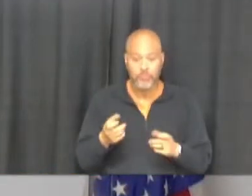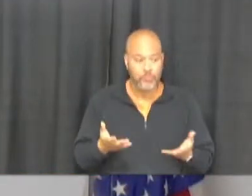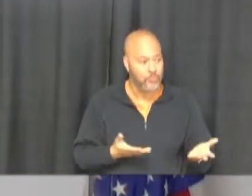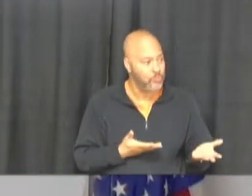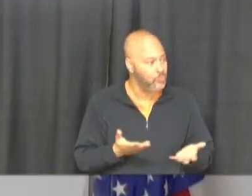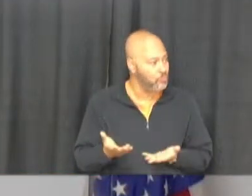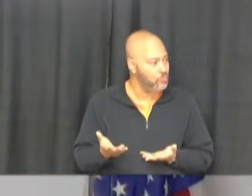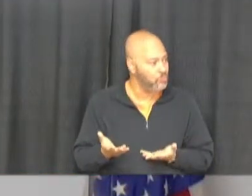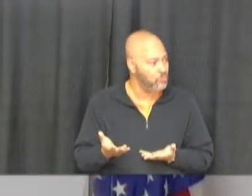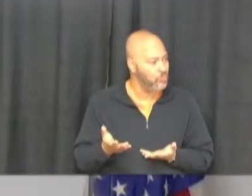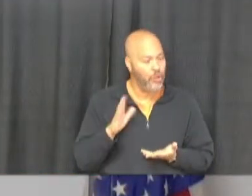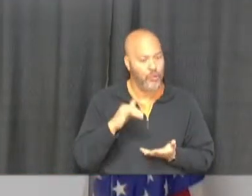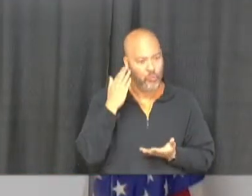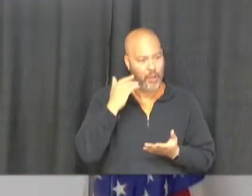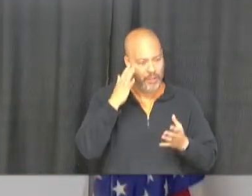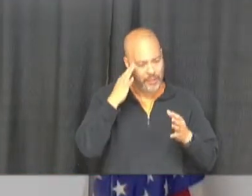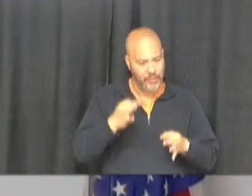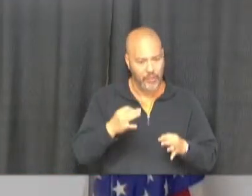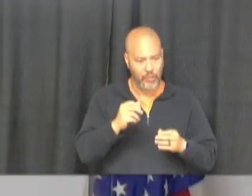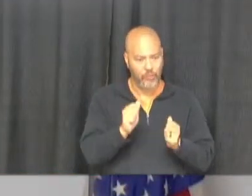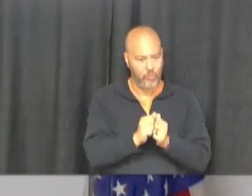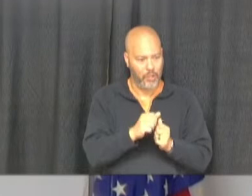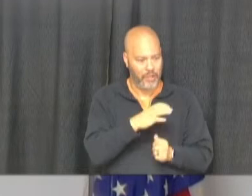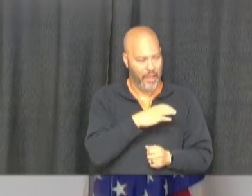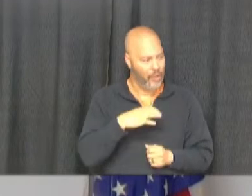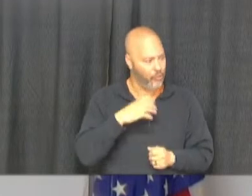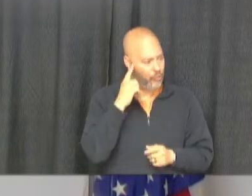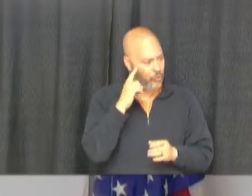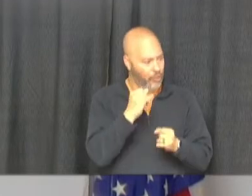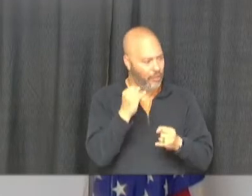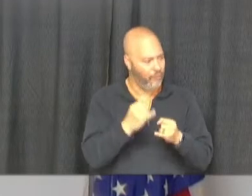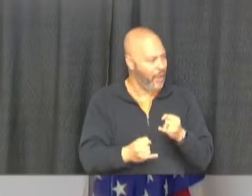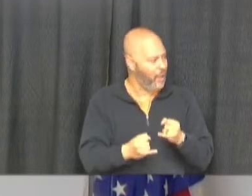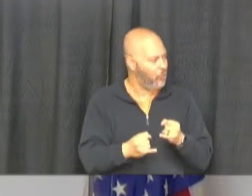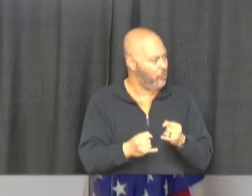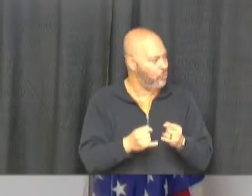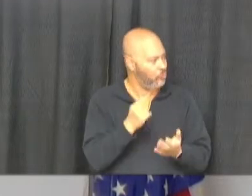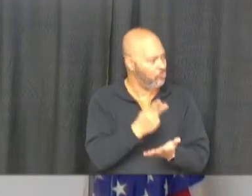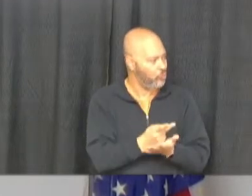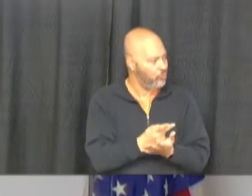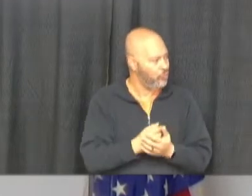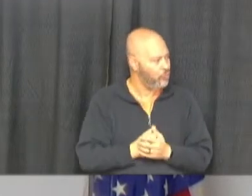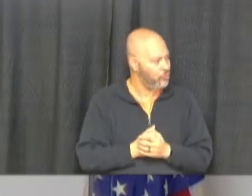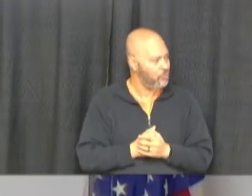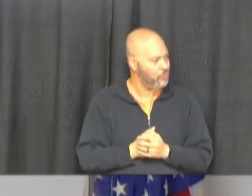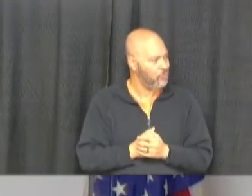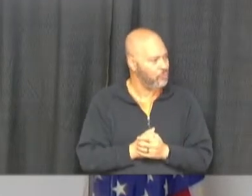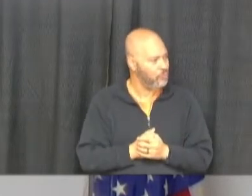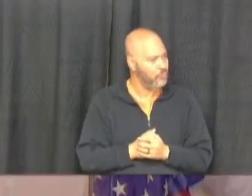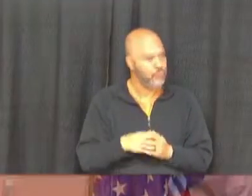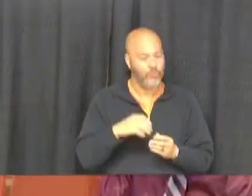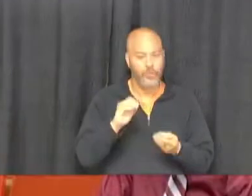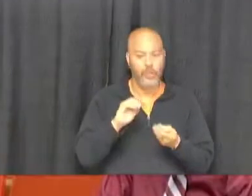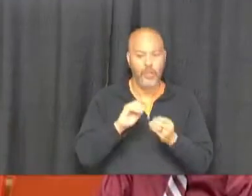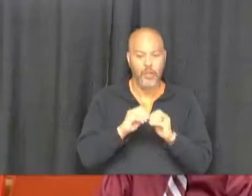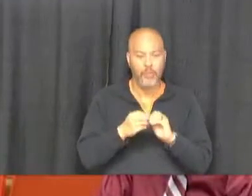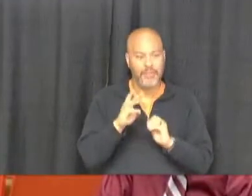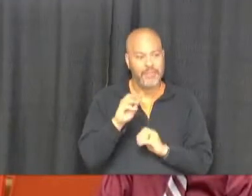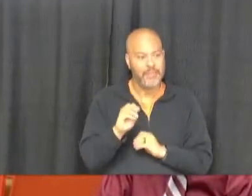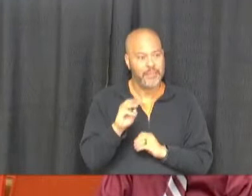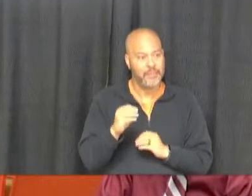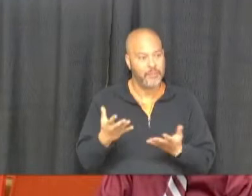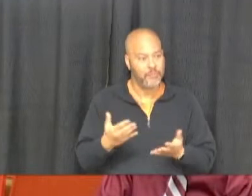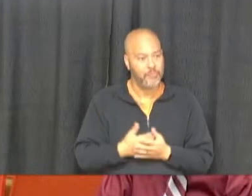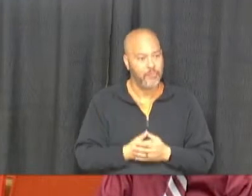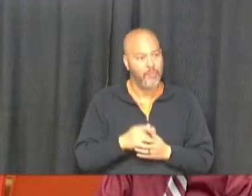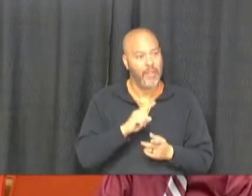And that's why the decision lies with City Council on these for the final hearing on them. Okay. All right. Next item is ordinance 60. Mr. Tyndall, please,